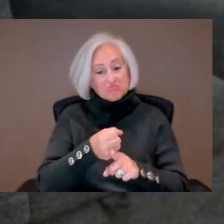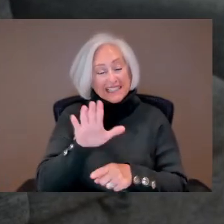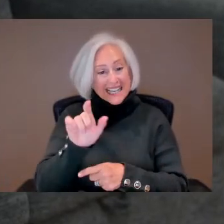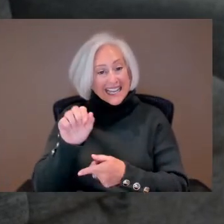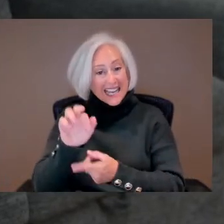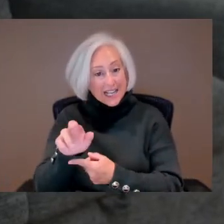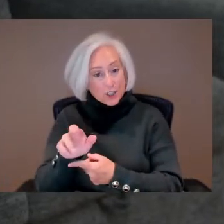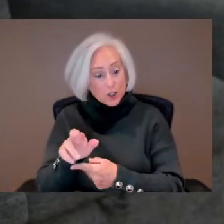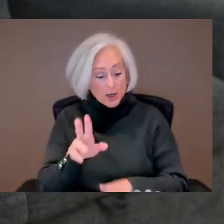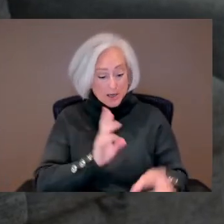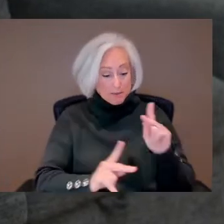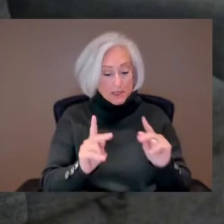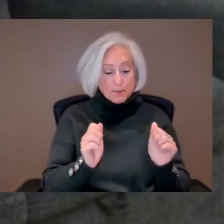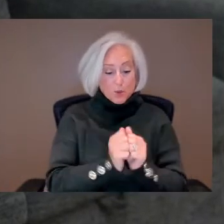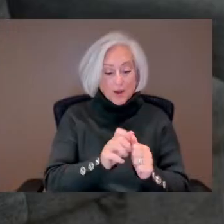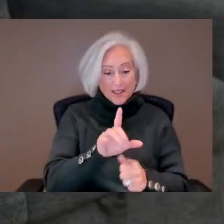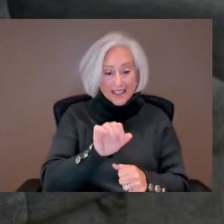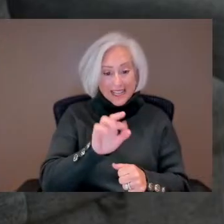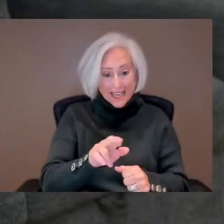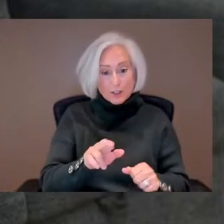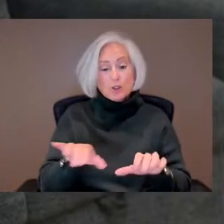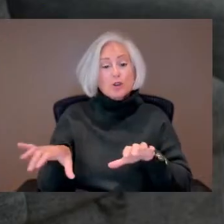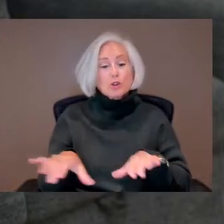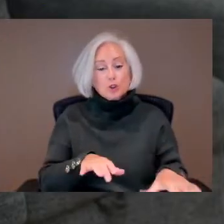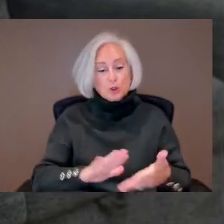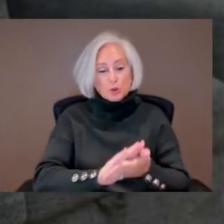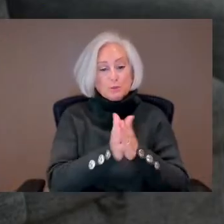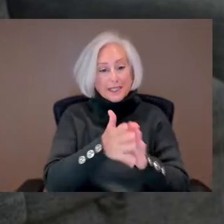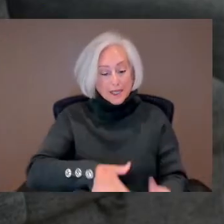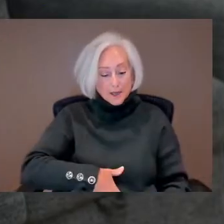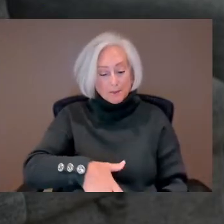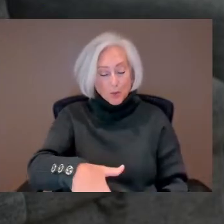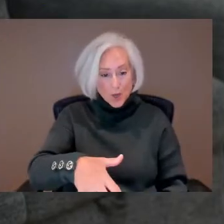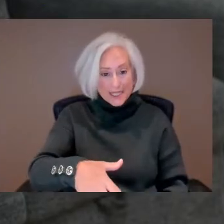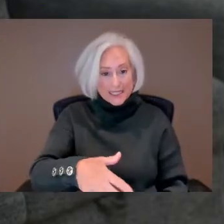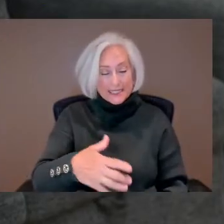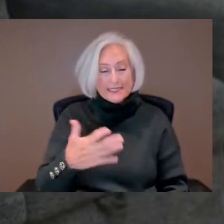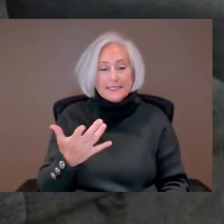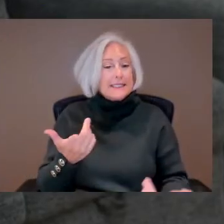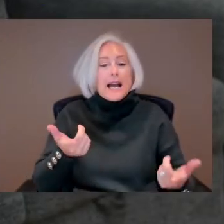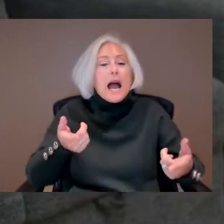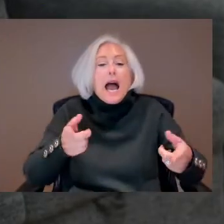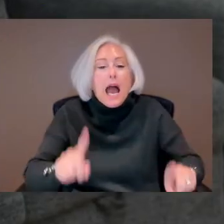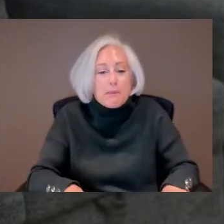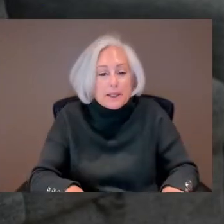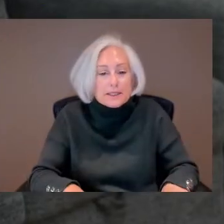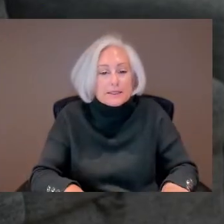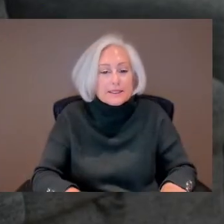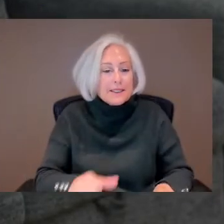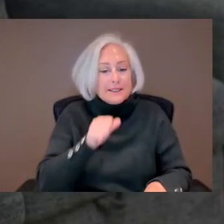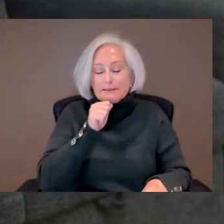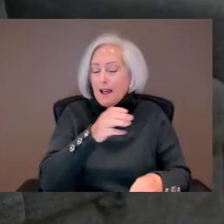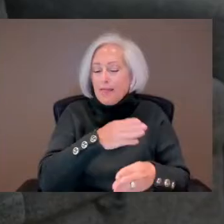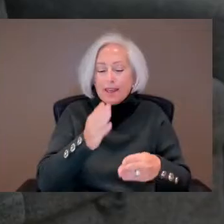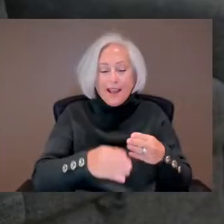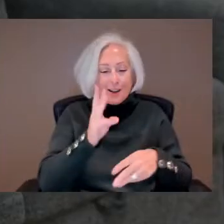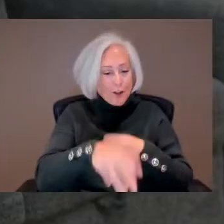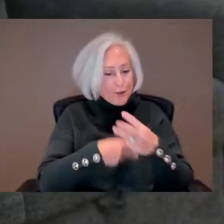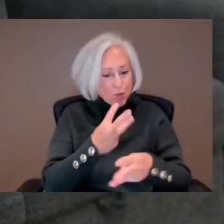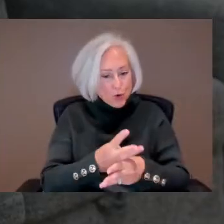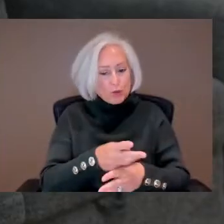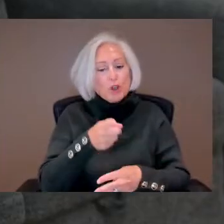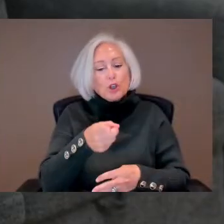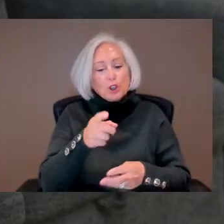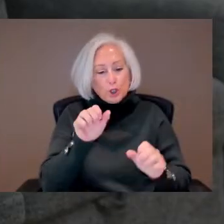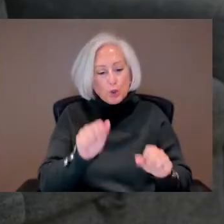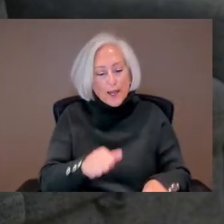get pregnant. So it happens, and it's not the end of the world. You can get through it, and it can just be